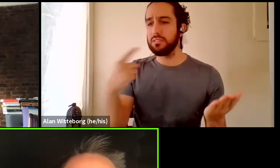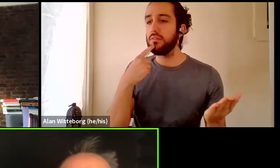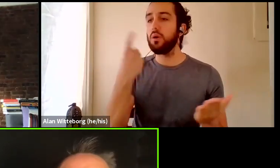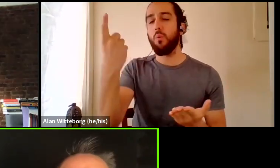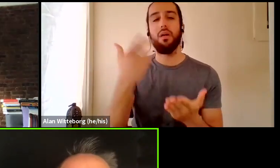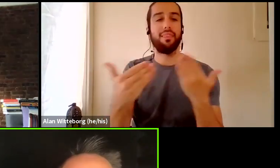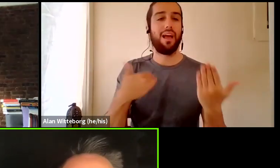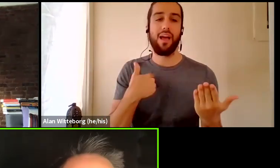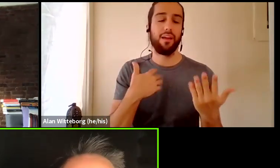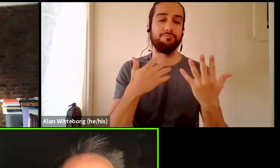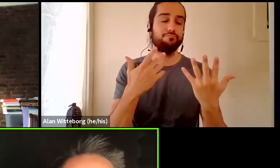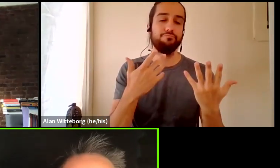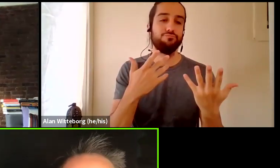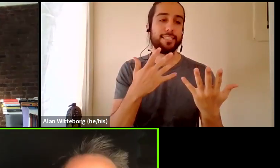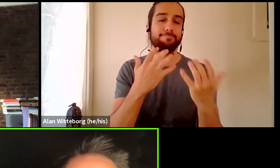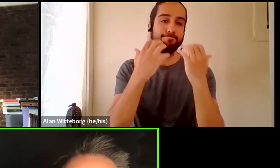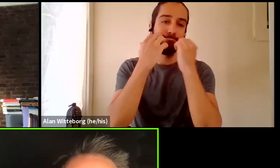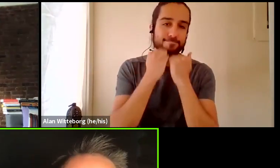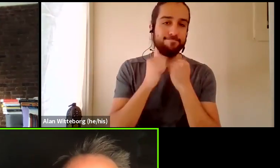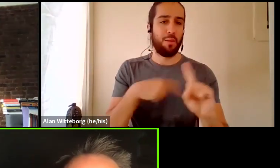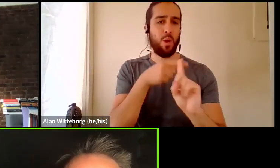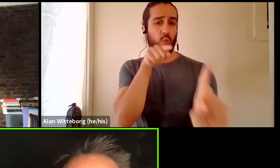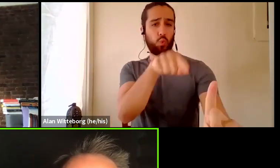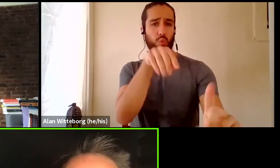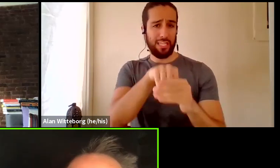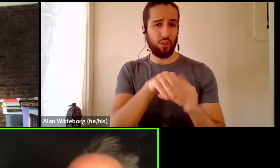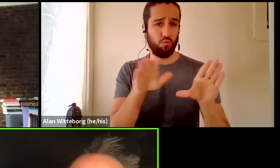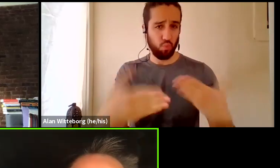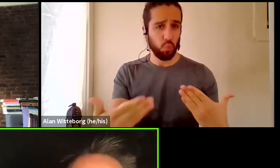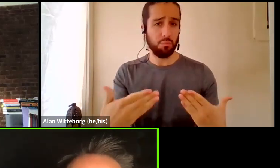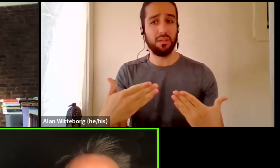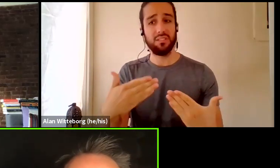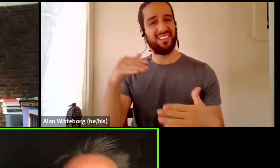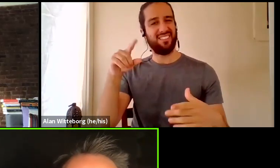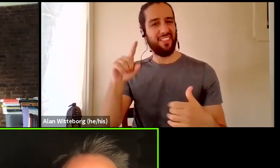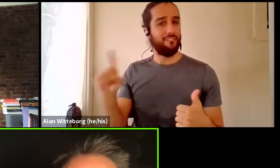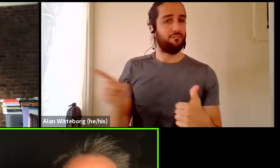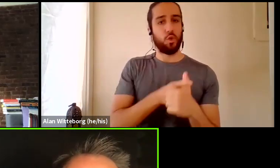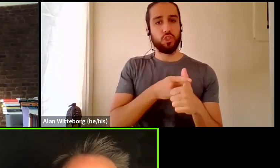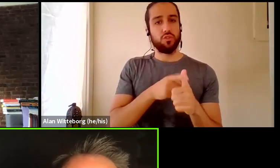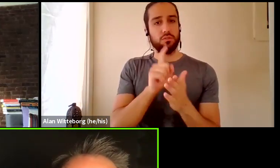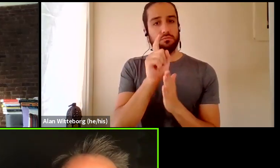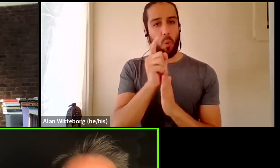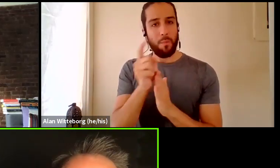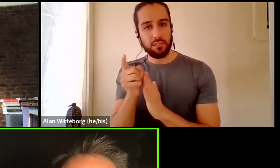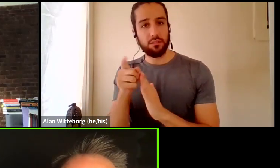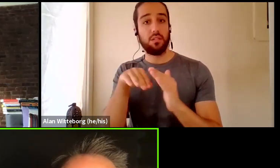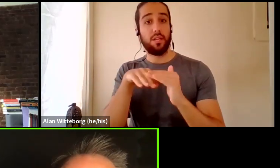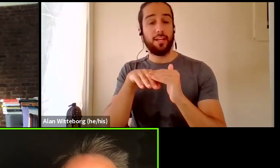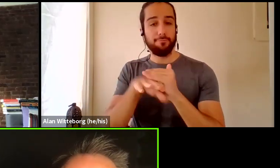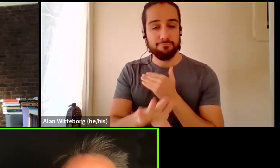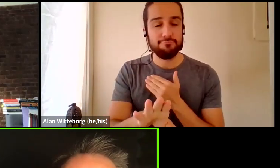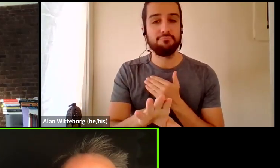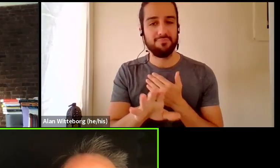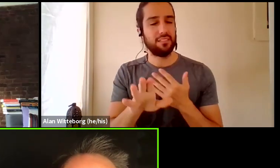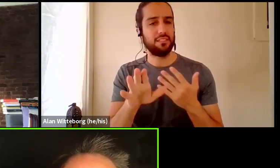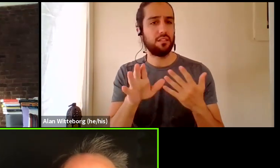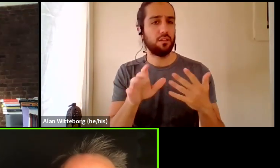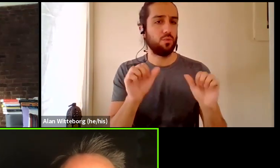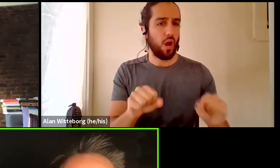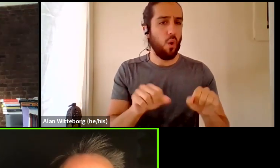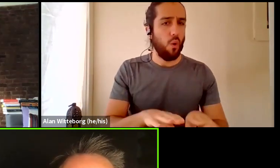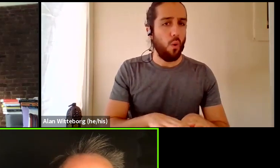room is that those first moments are really the moments to open up the possibility of a room, right? The possibility of